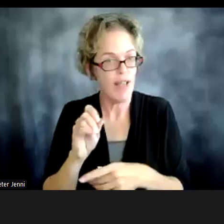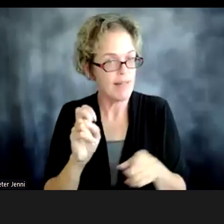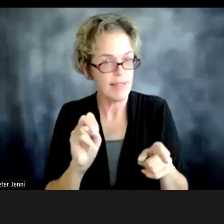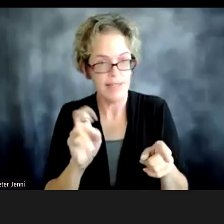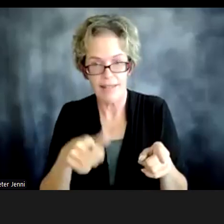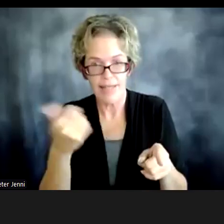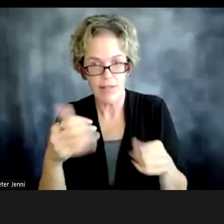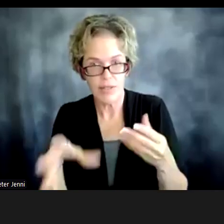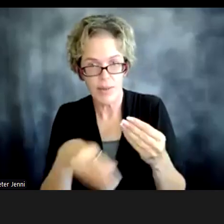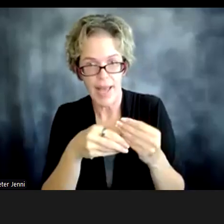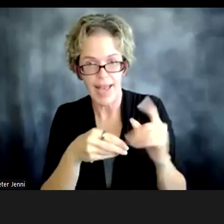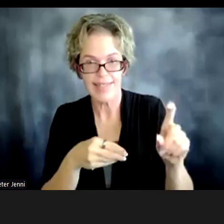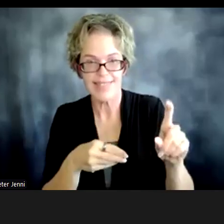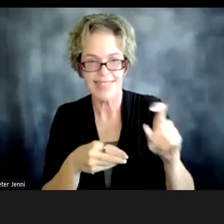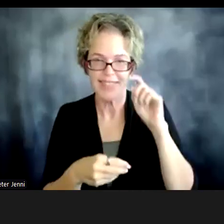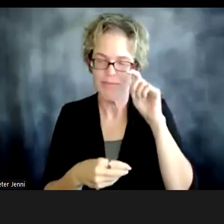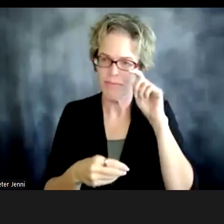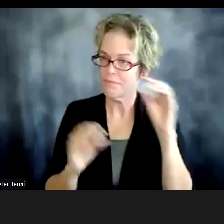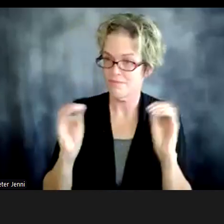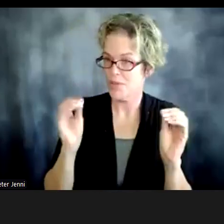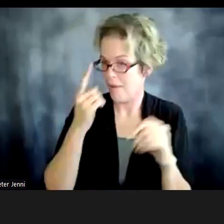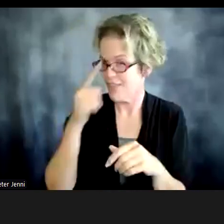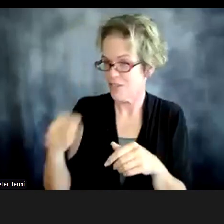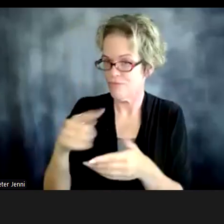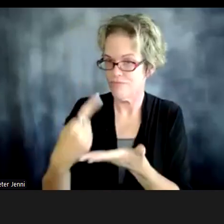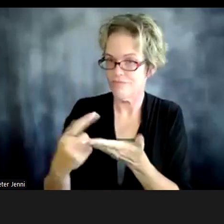there? No, I think you covered it.